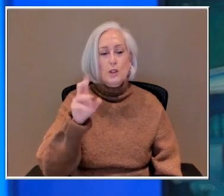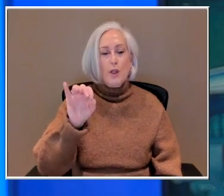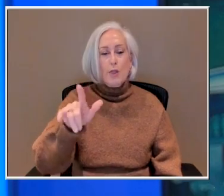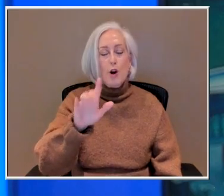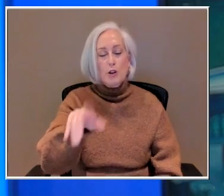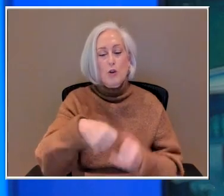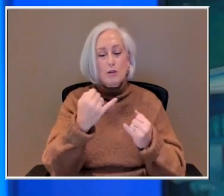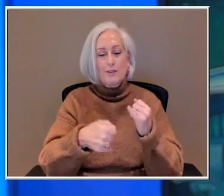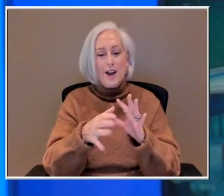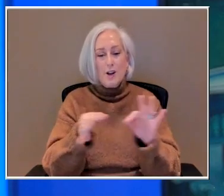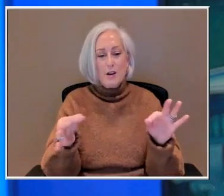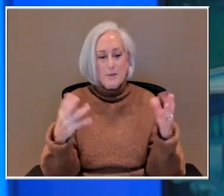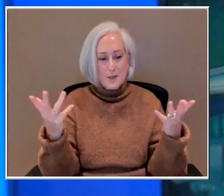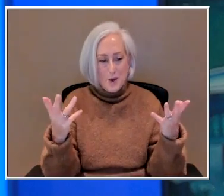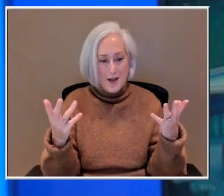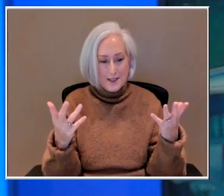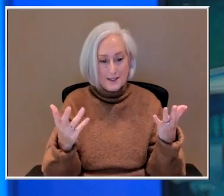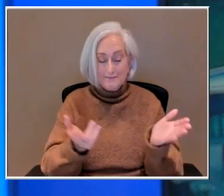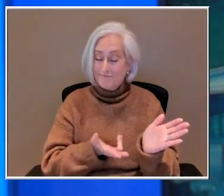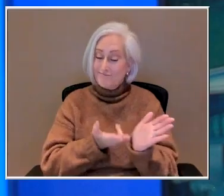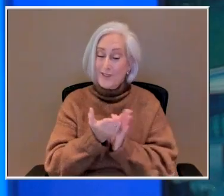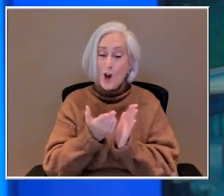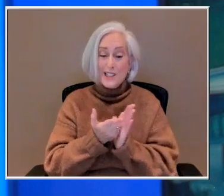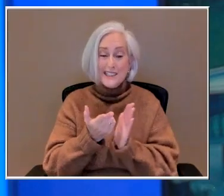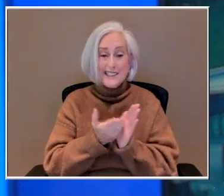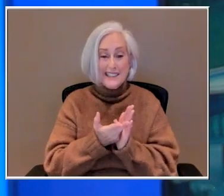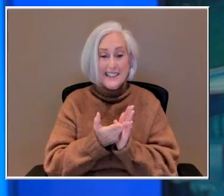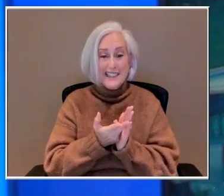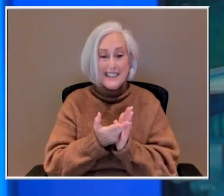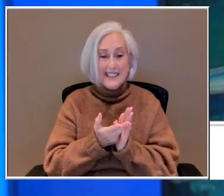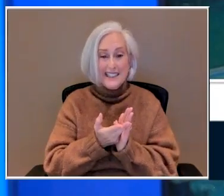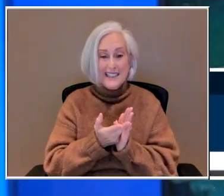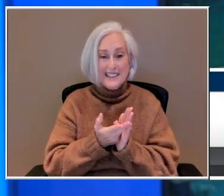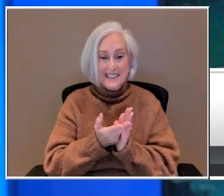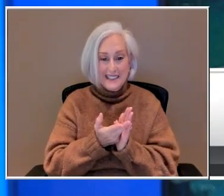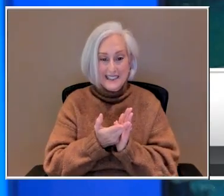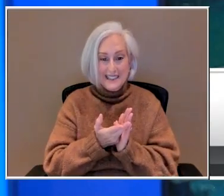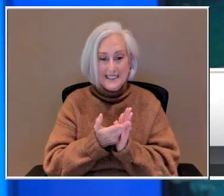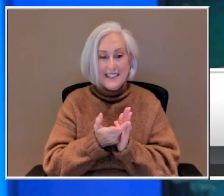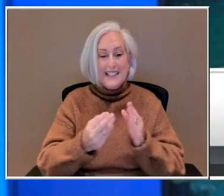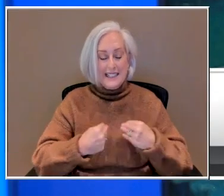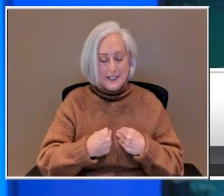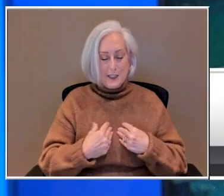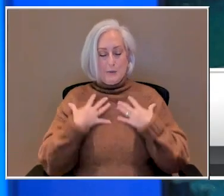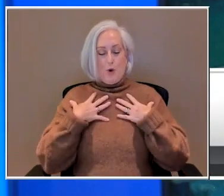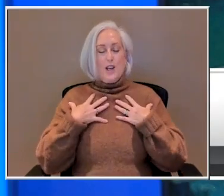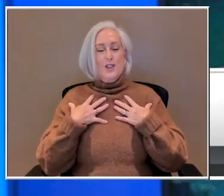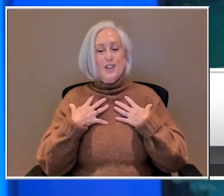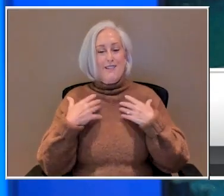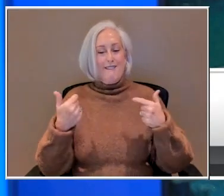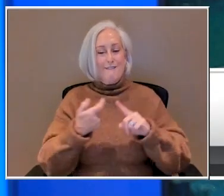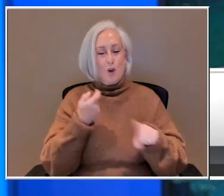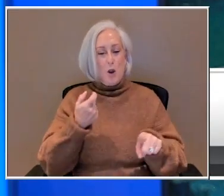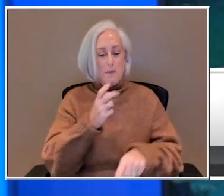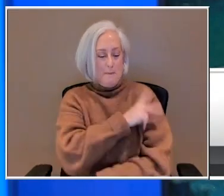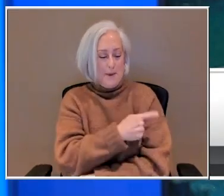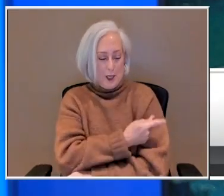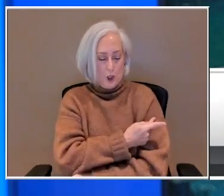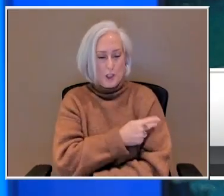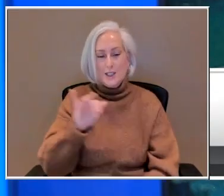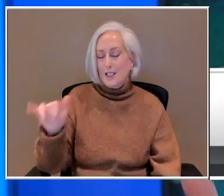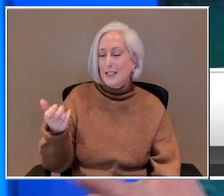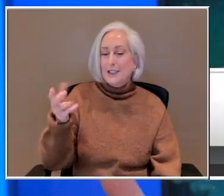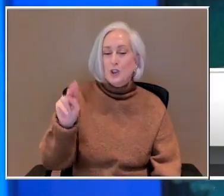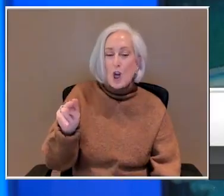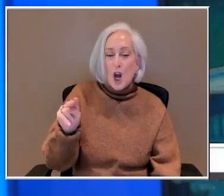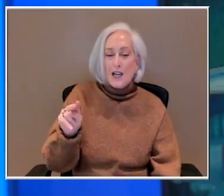Well, in all honesty, I always say it's the inspiration that I get from my patients. Mm-hmm. So John, I do want